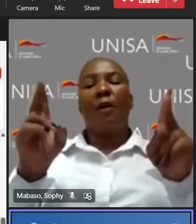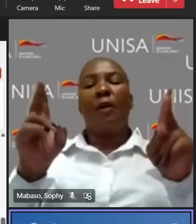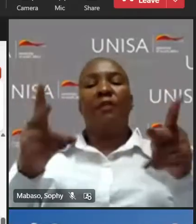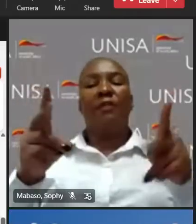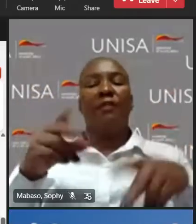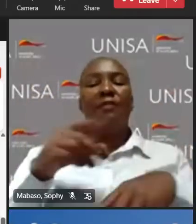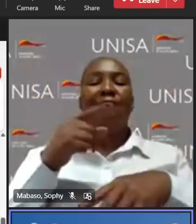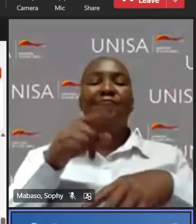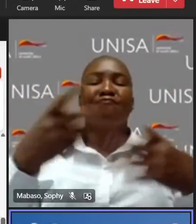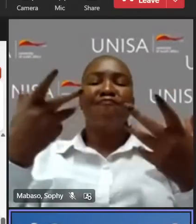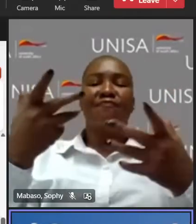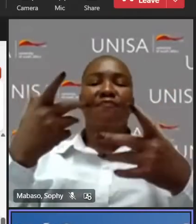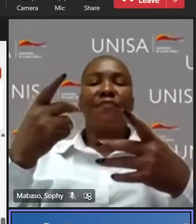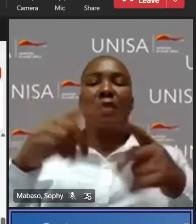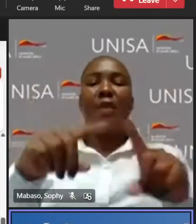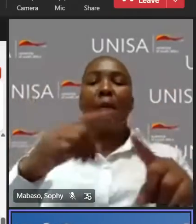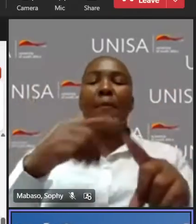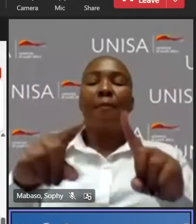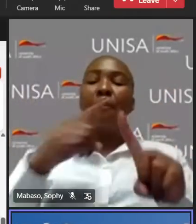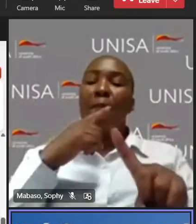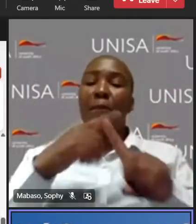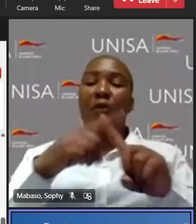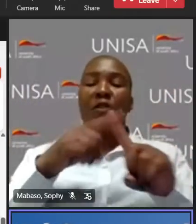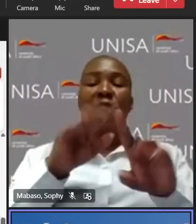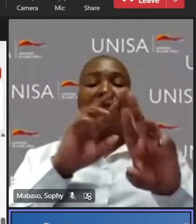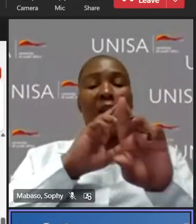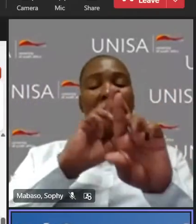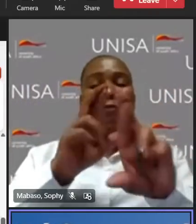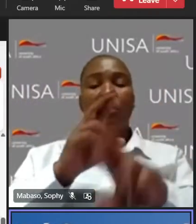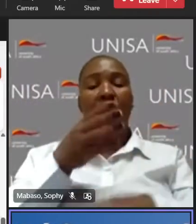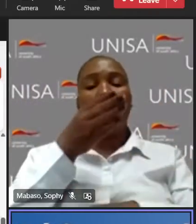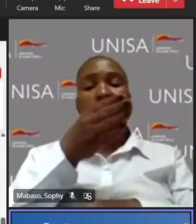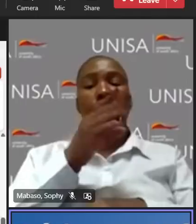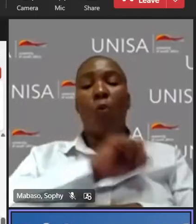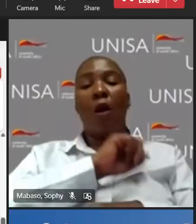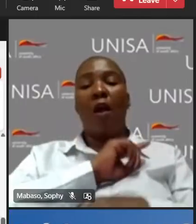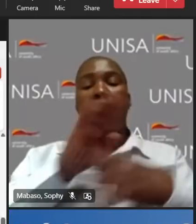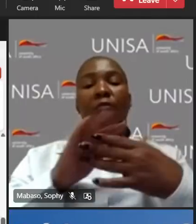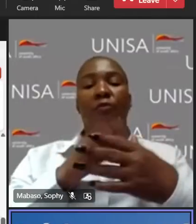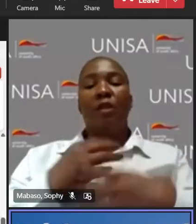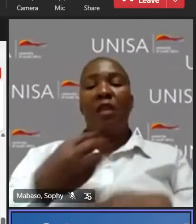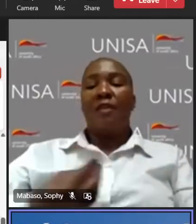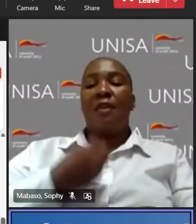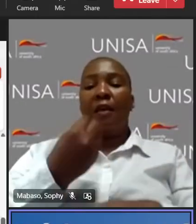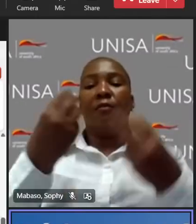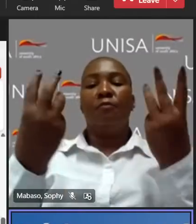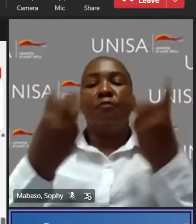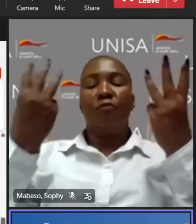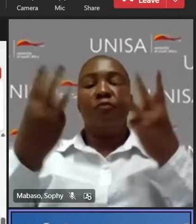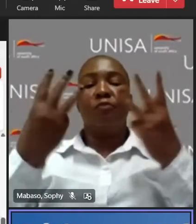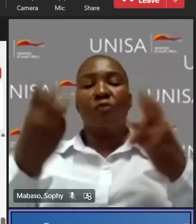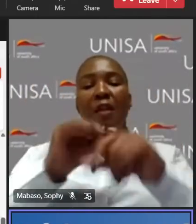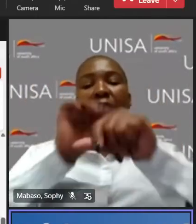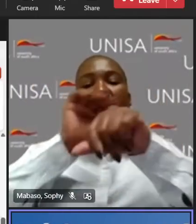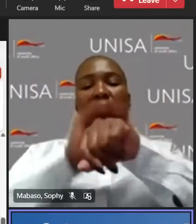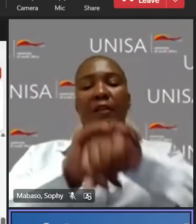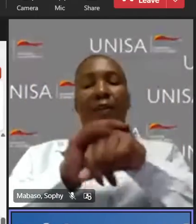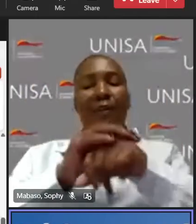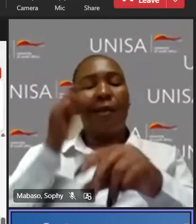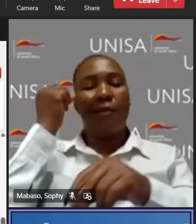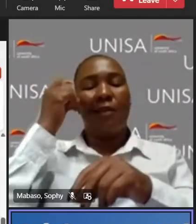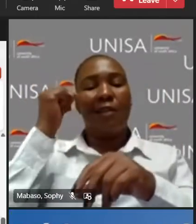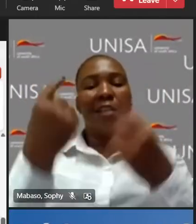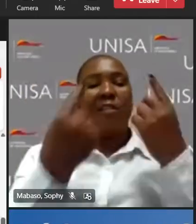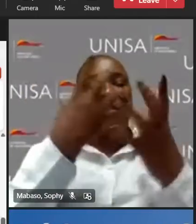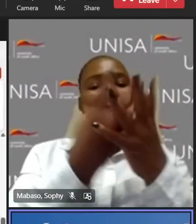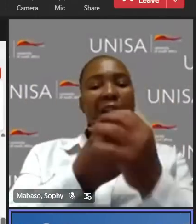very positive response, because young people and peers understand each other very